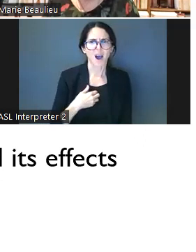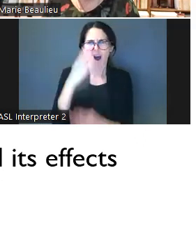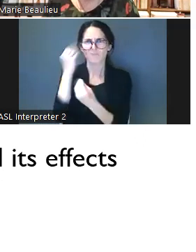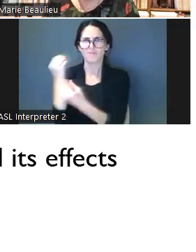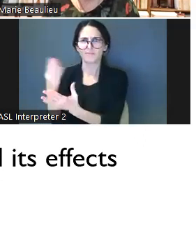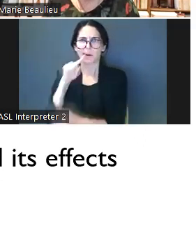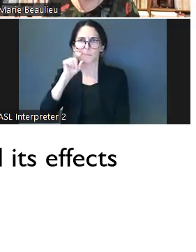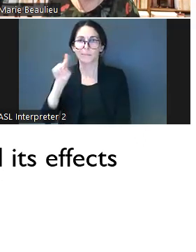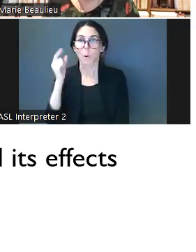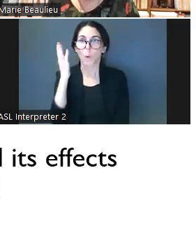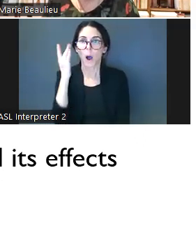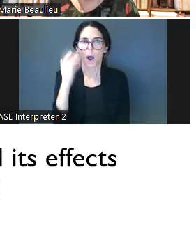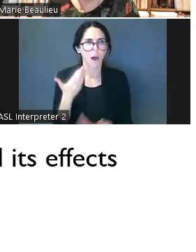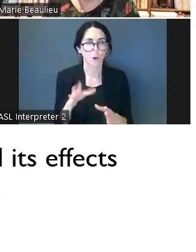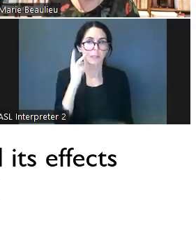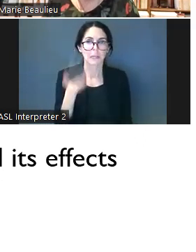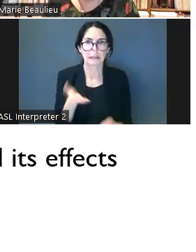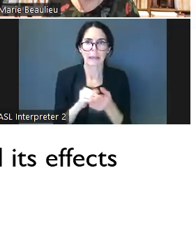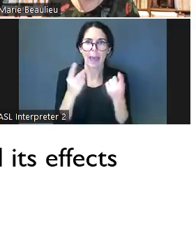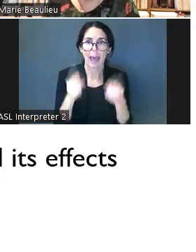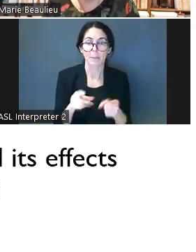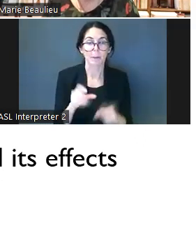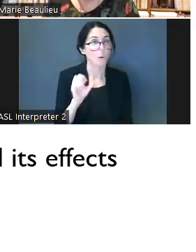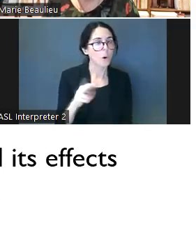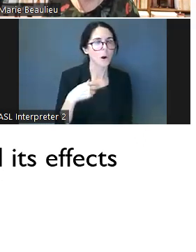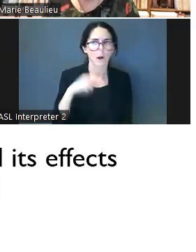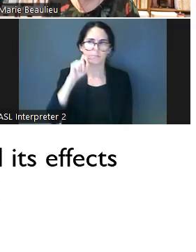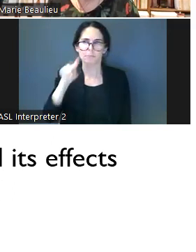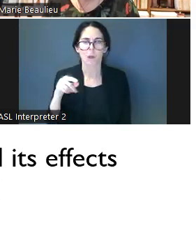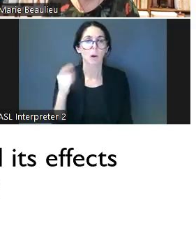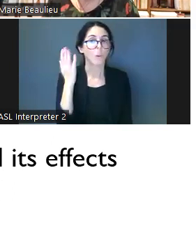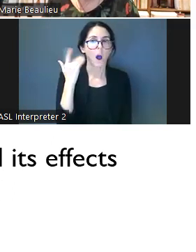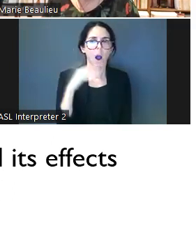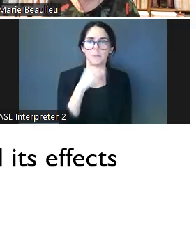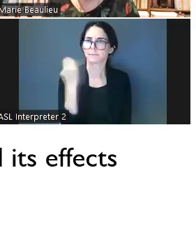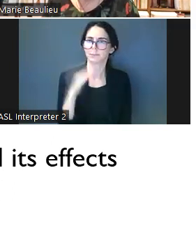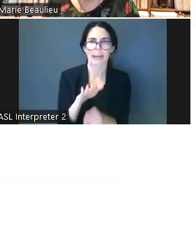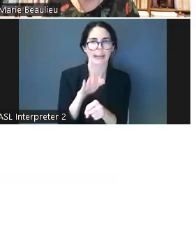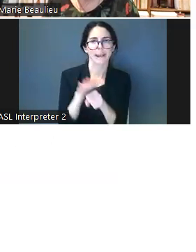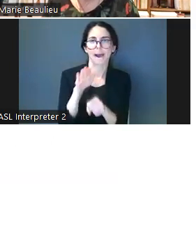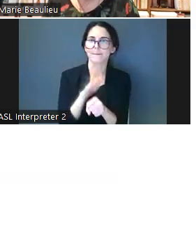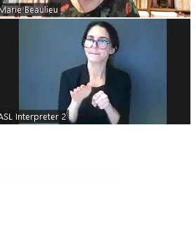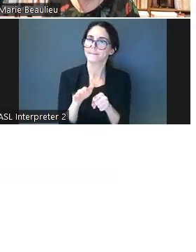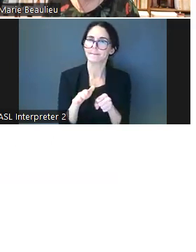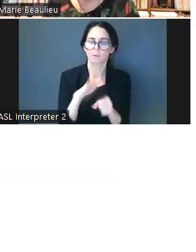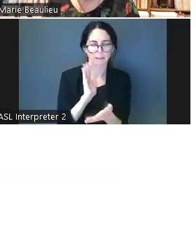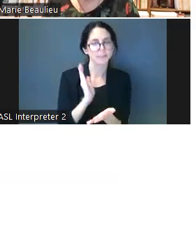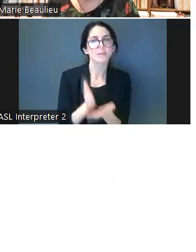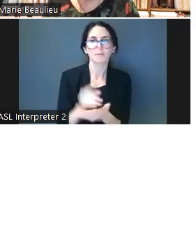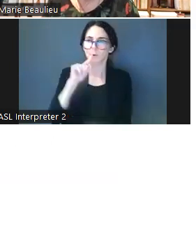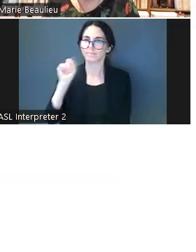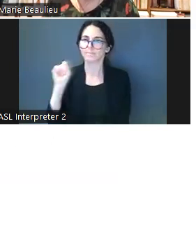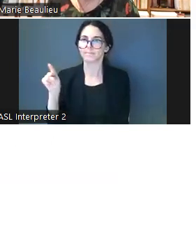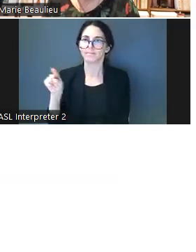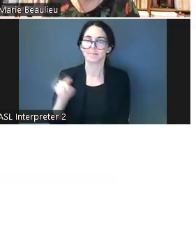other people, or I decided to act because I have reached my limits and I want things to stop.